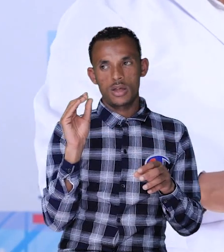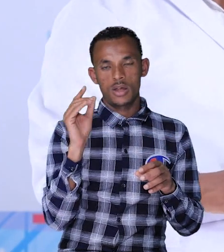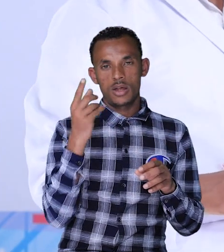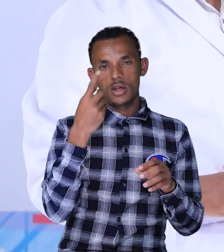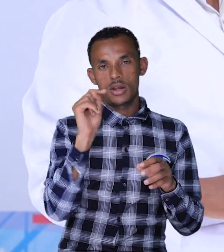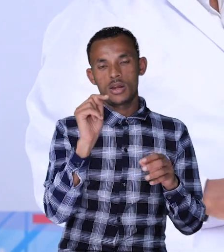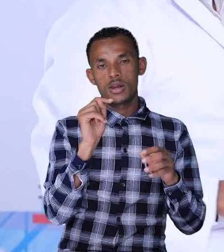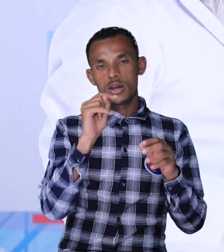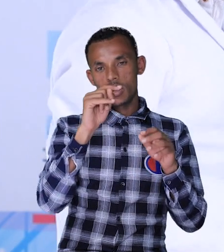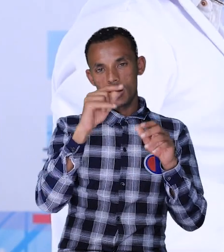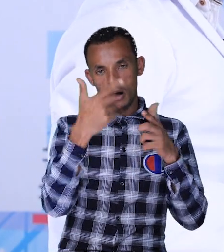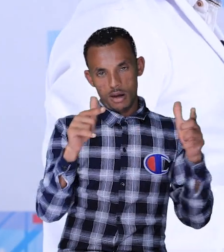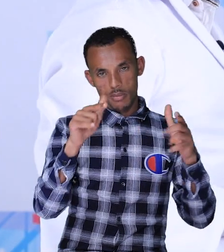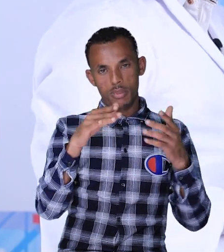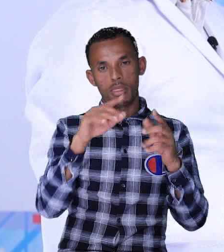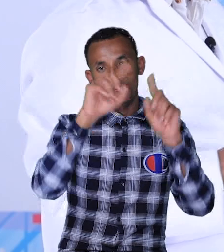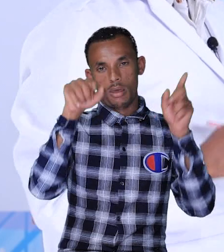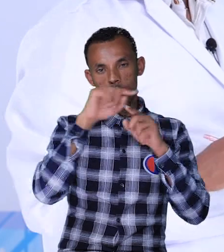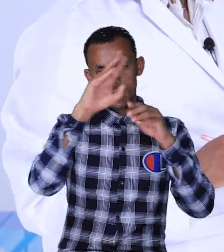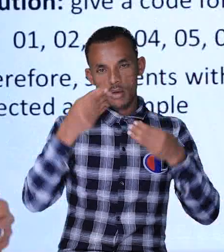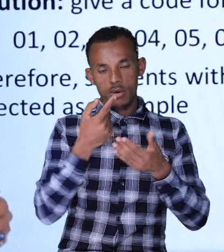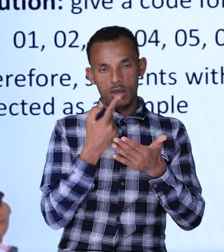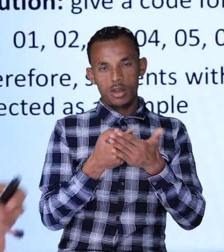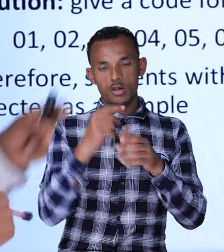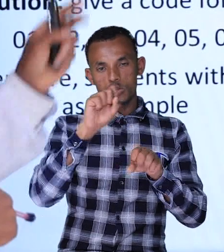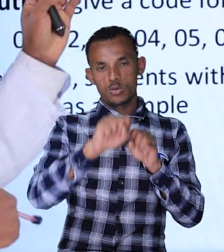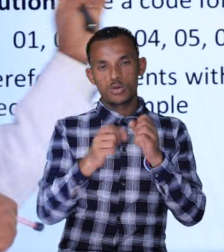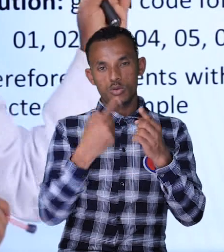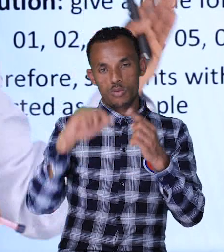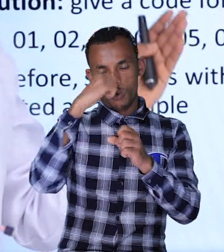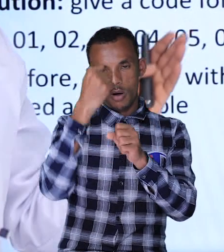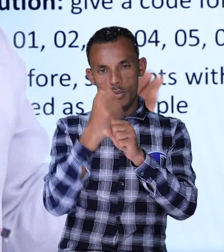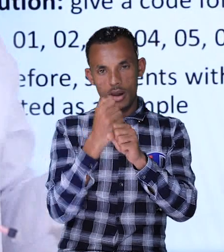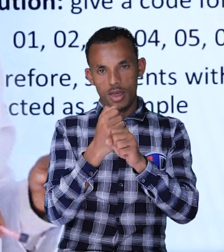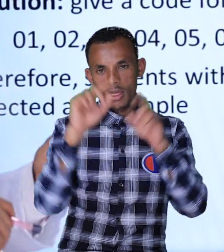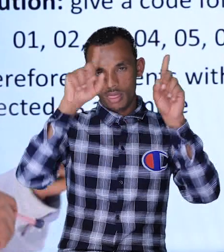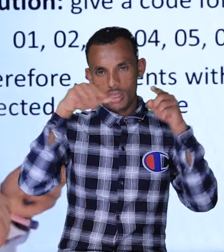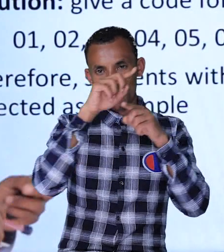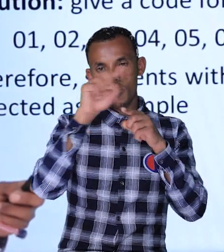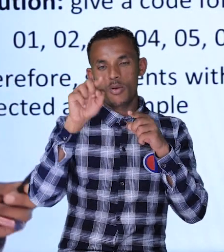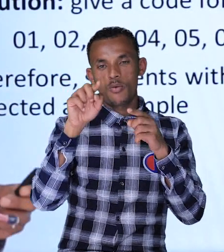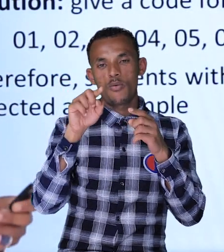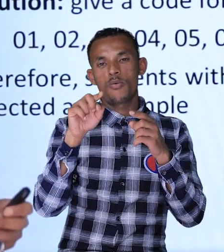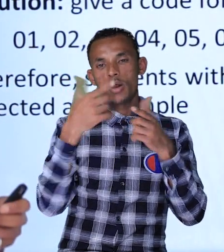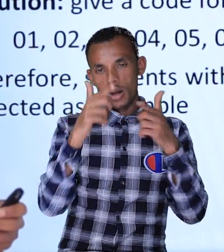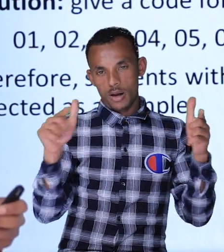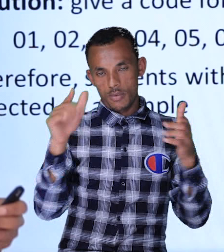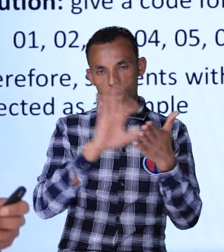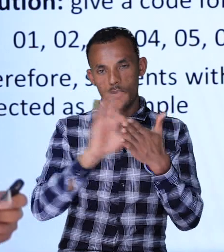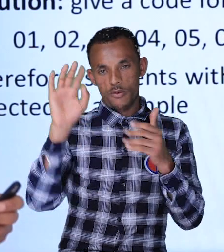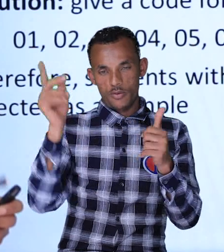table is given here. So, to apply a table of random number,